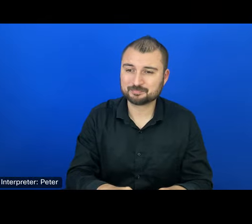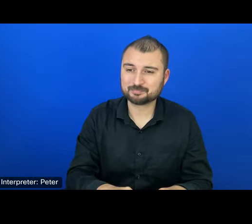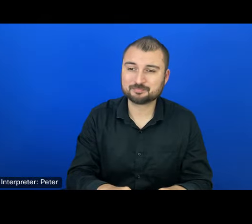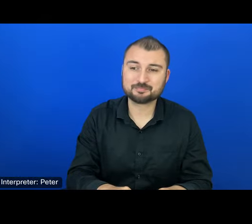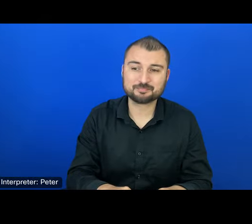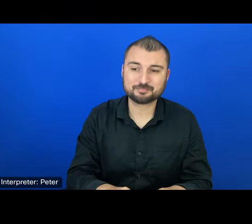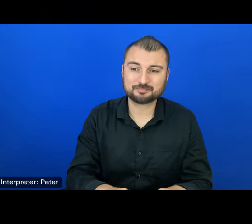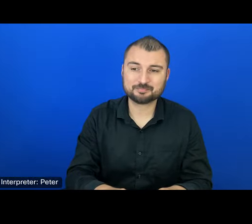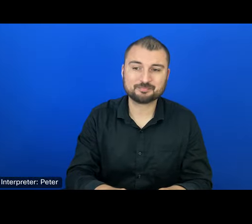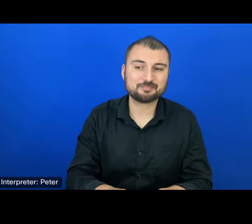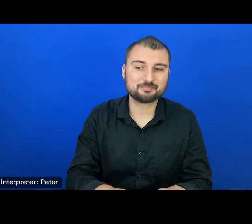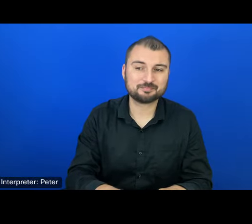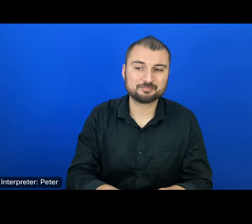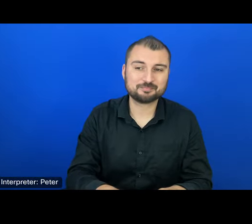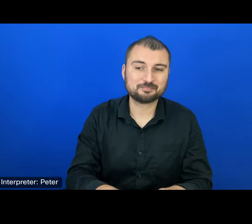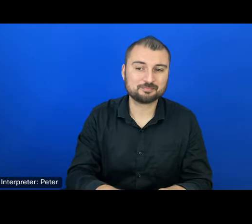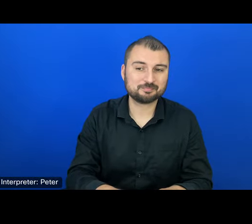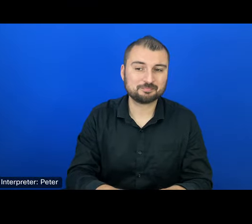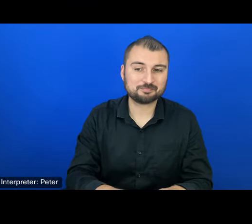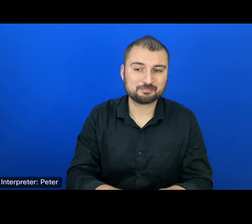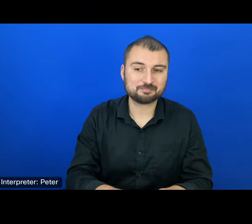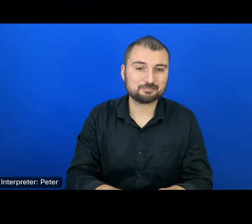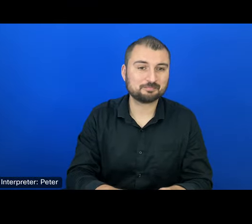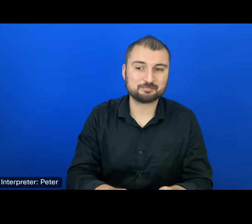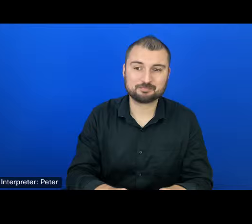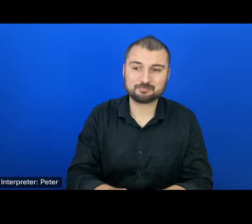Do I have a motion?